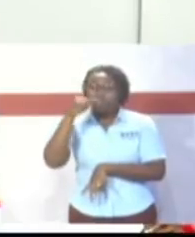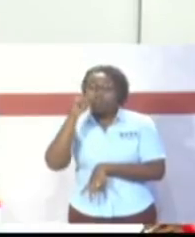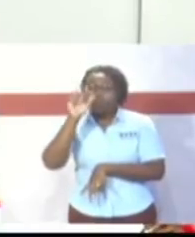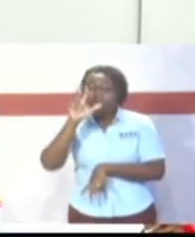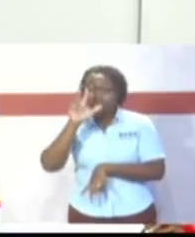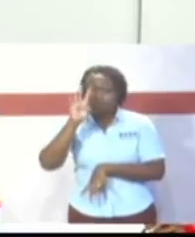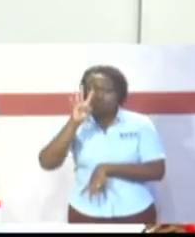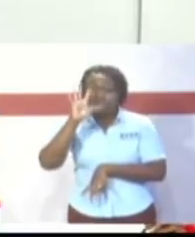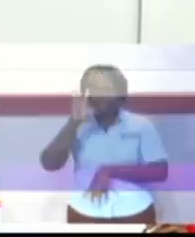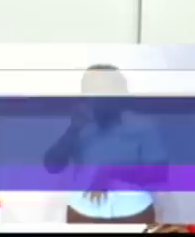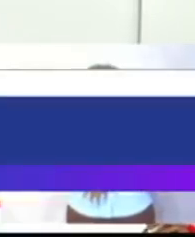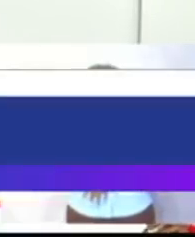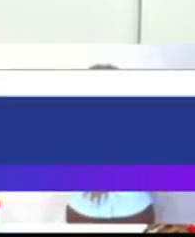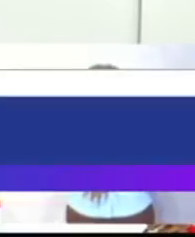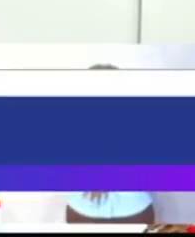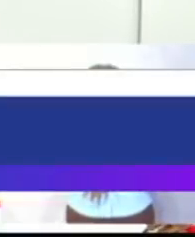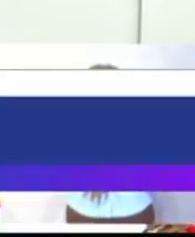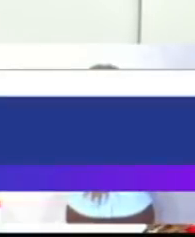5,346 of